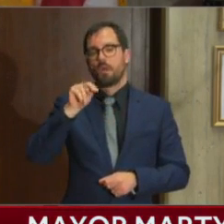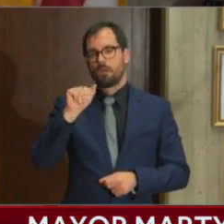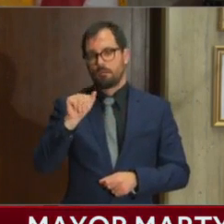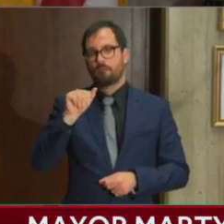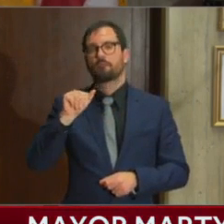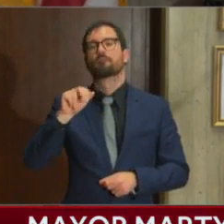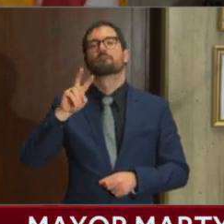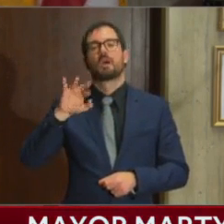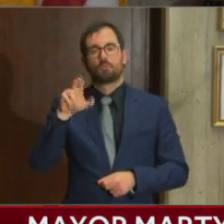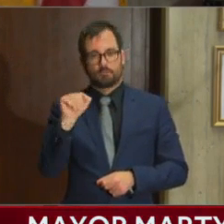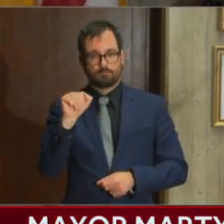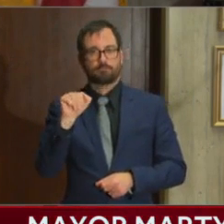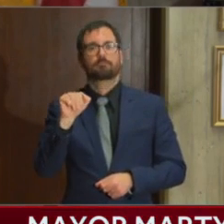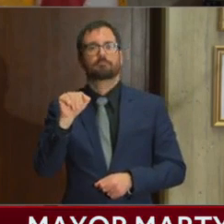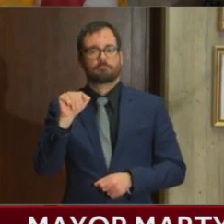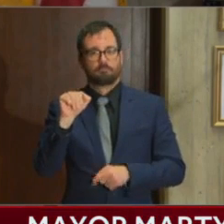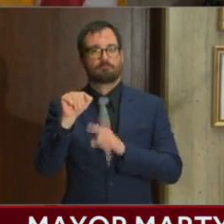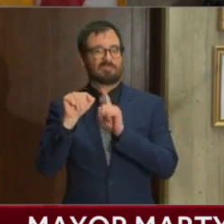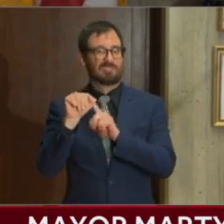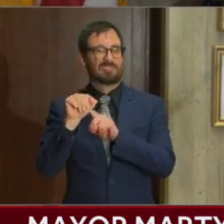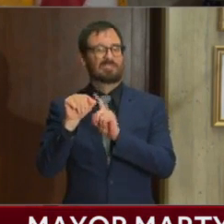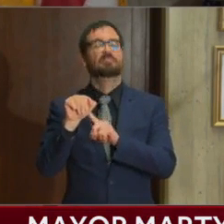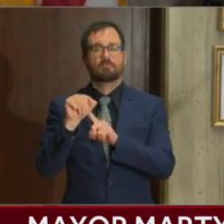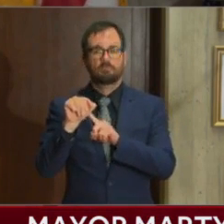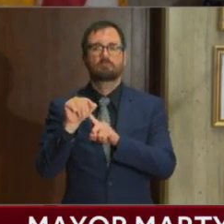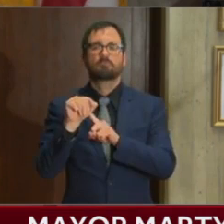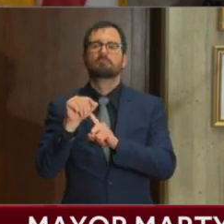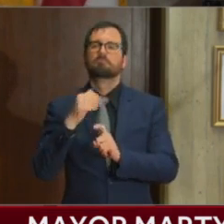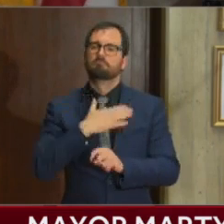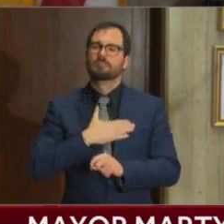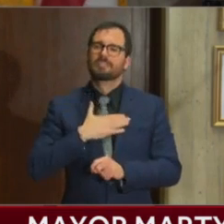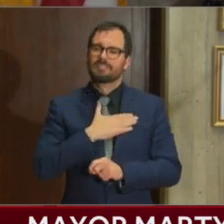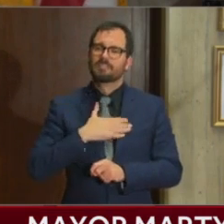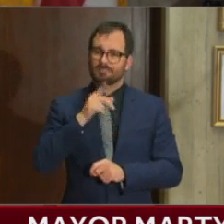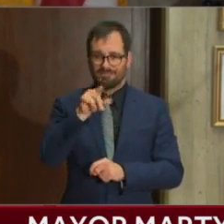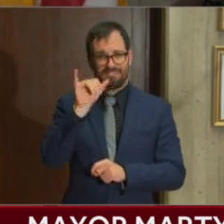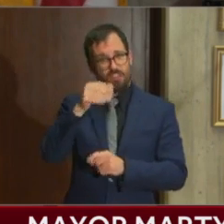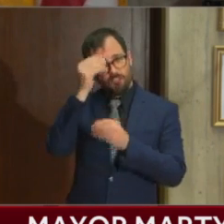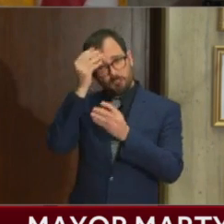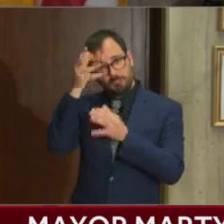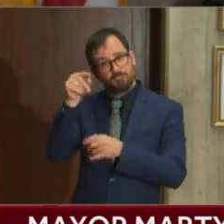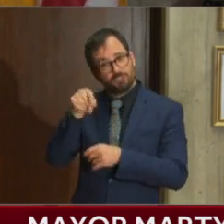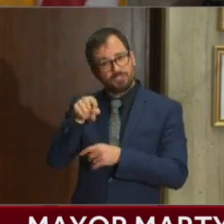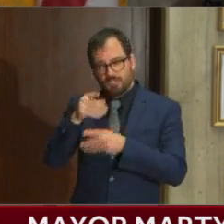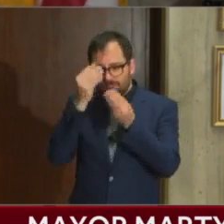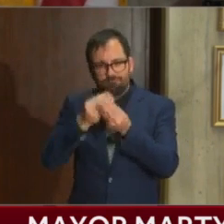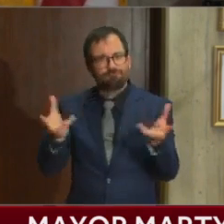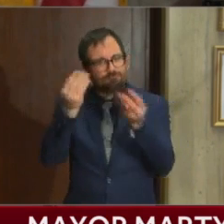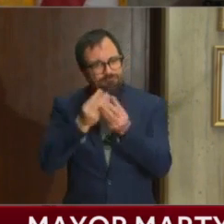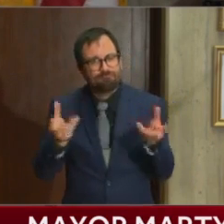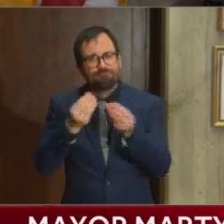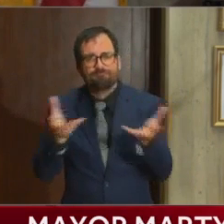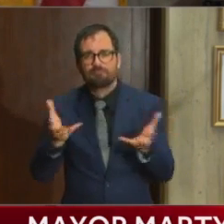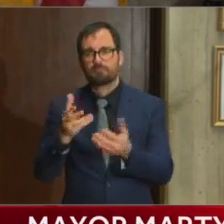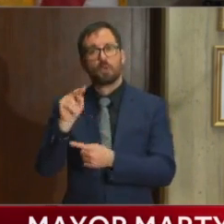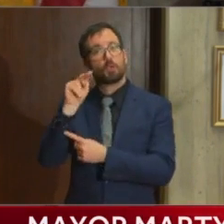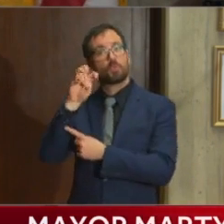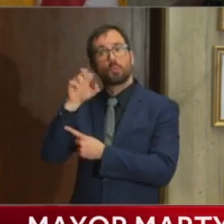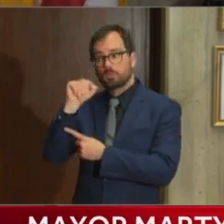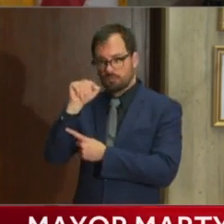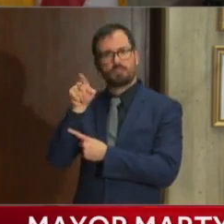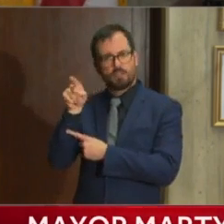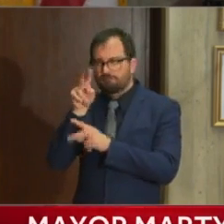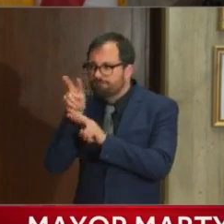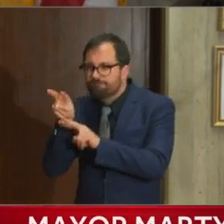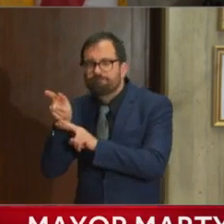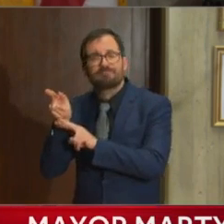city events involving more than 25 people, and all major sports organizations put their schedules on hold. To protect